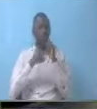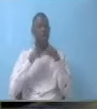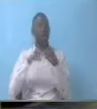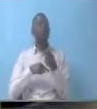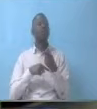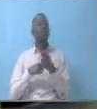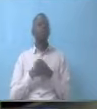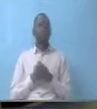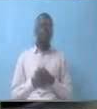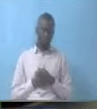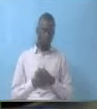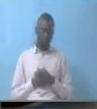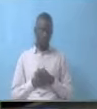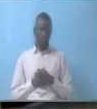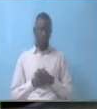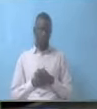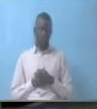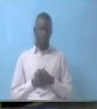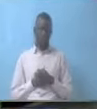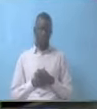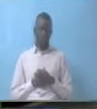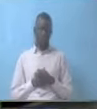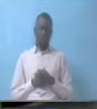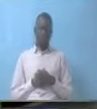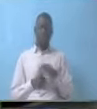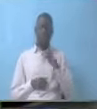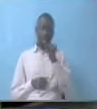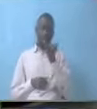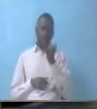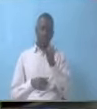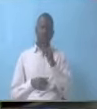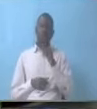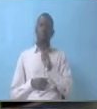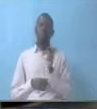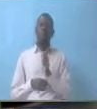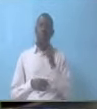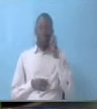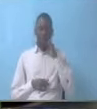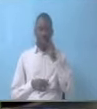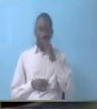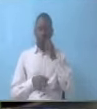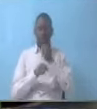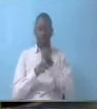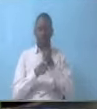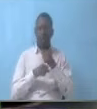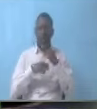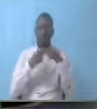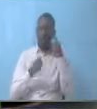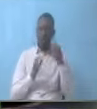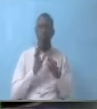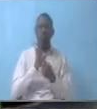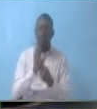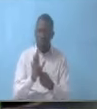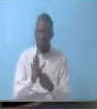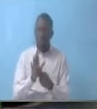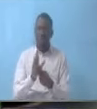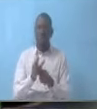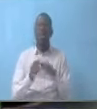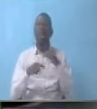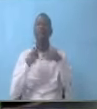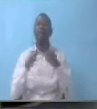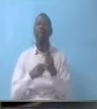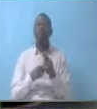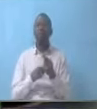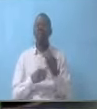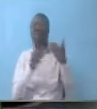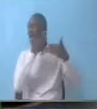Yes, the point we are trying to make is. Wow, fi liñ fi bëgg feñal moy. As at the time